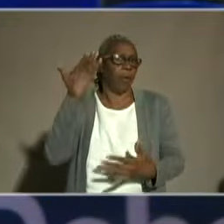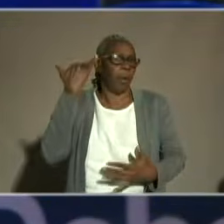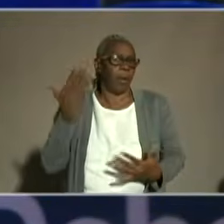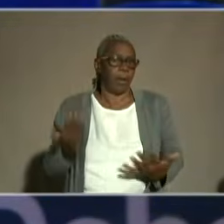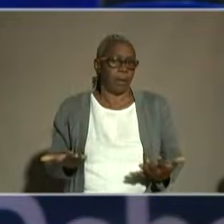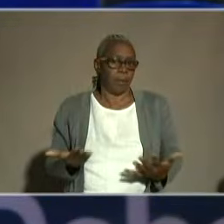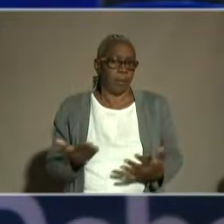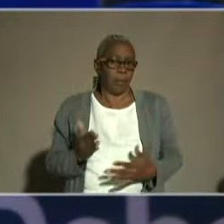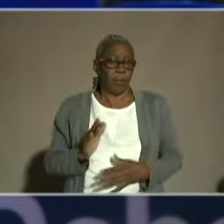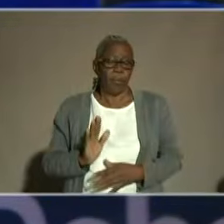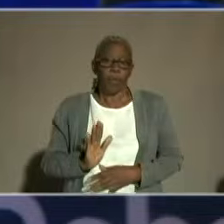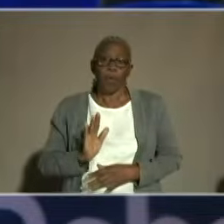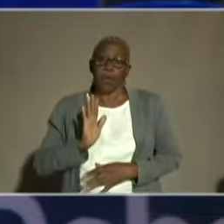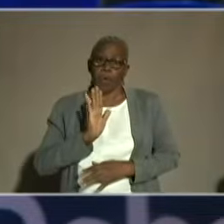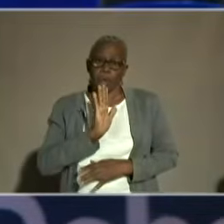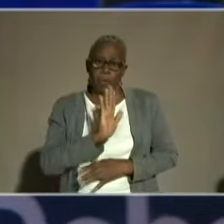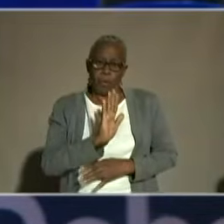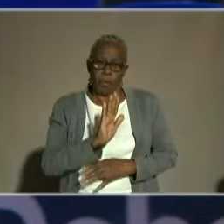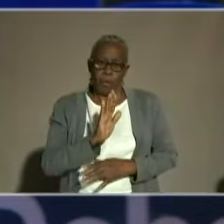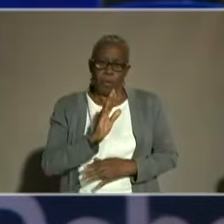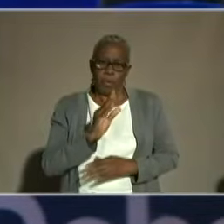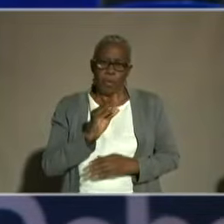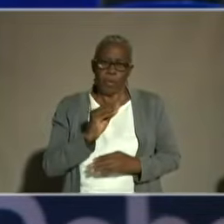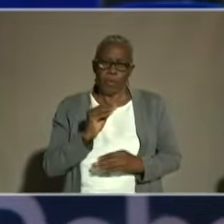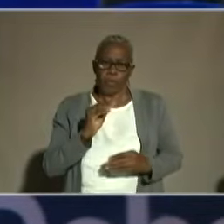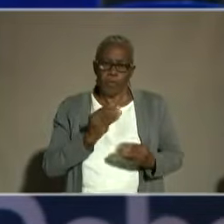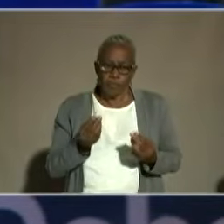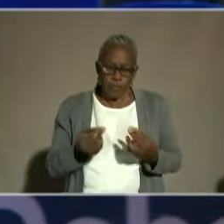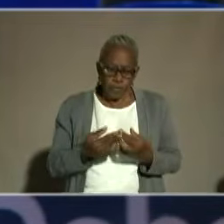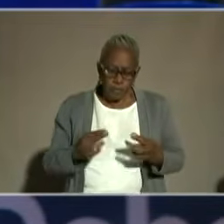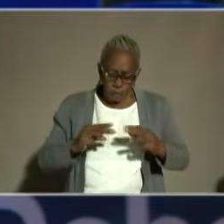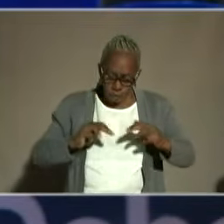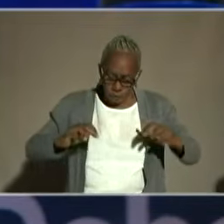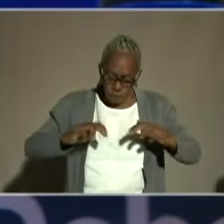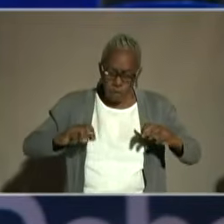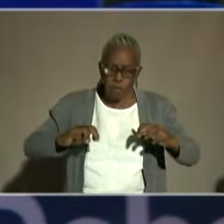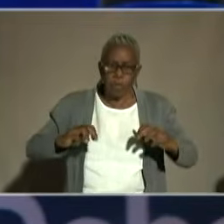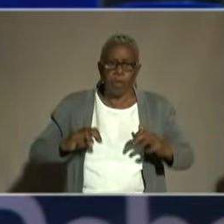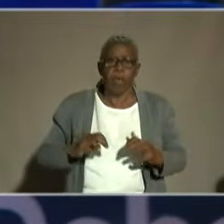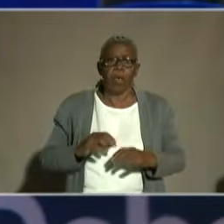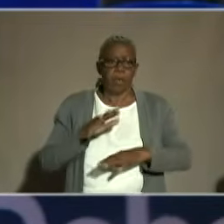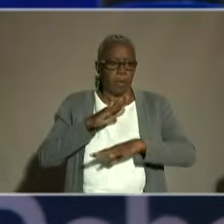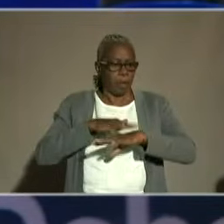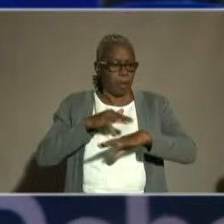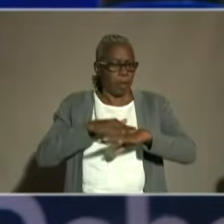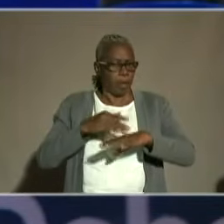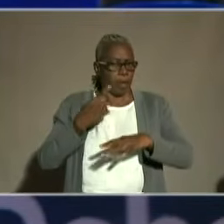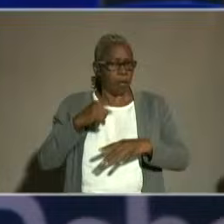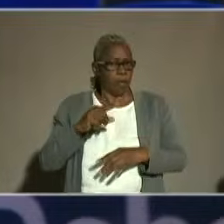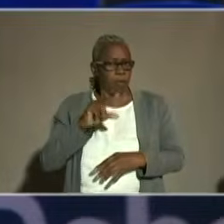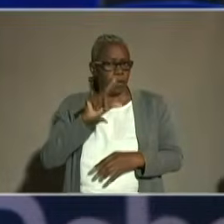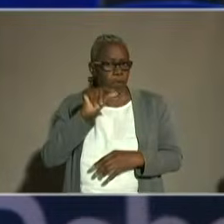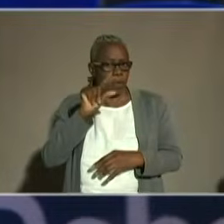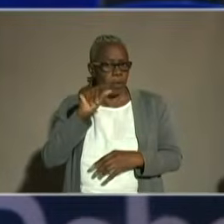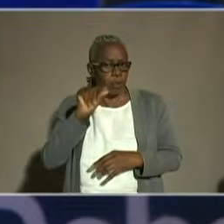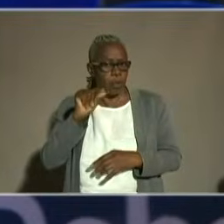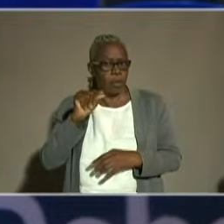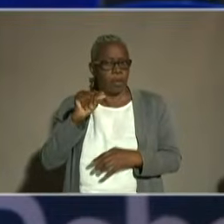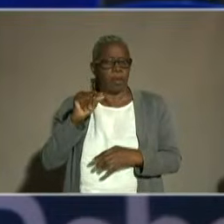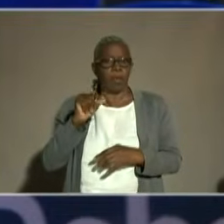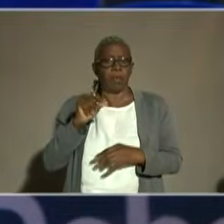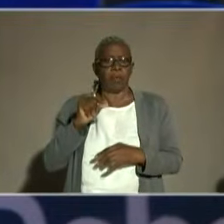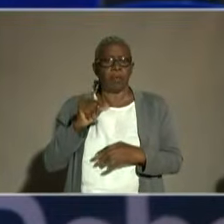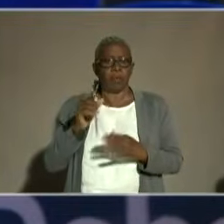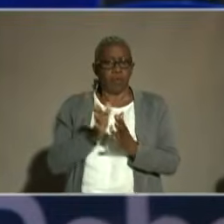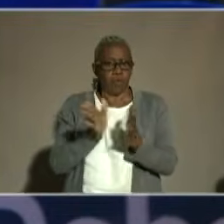Your research into this matter, I respect the question, is incomplete. At the calling of the 2020 general elections,